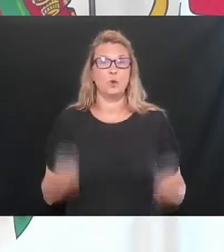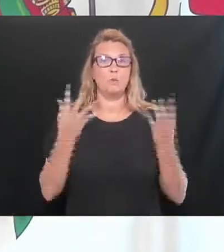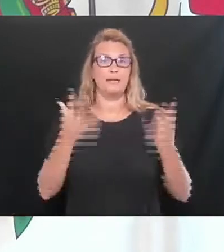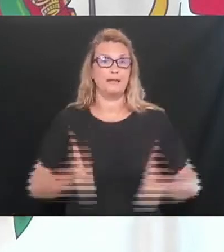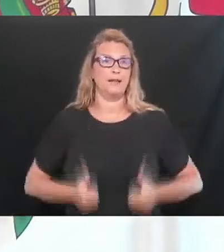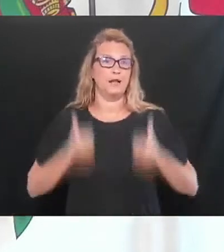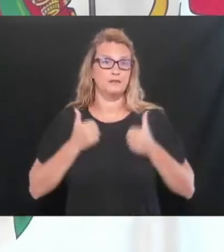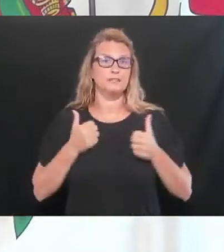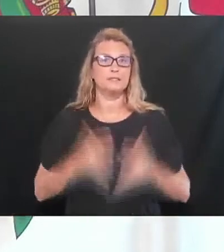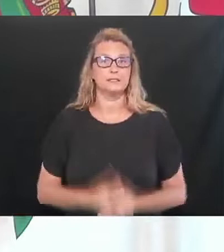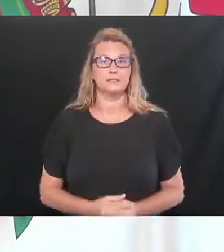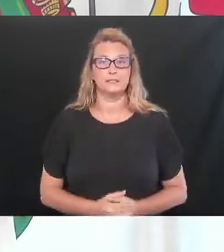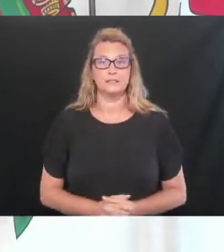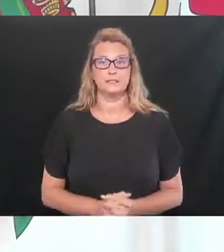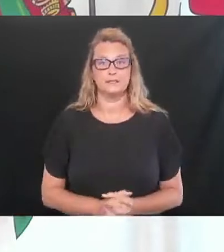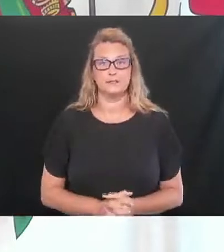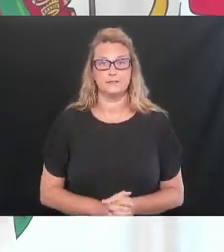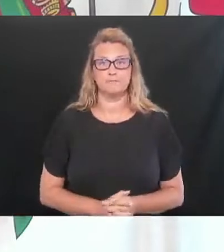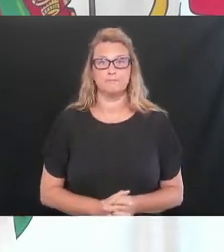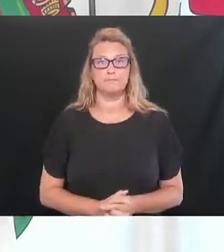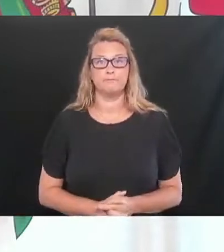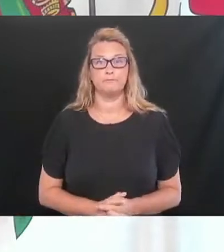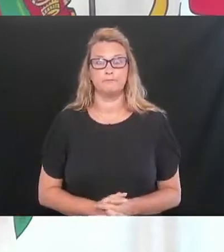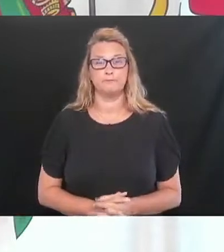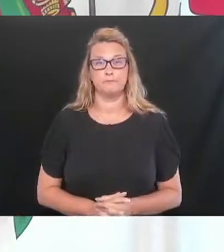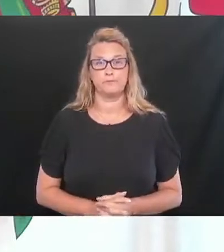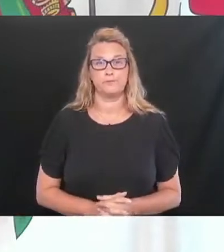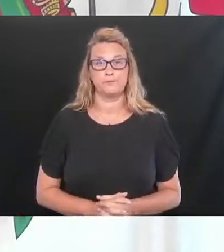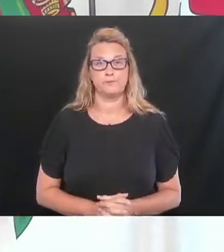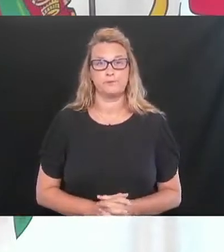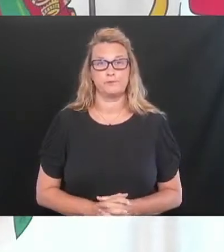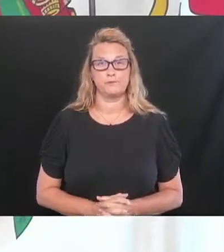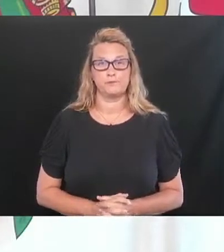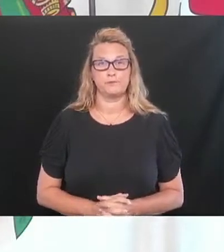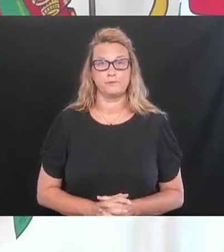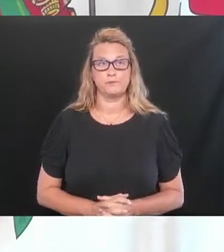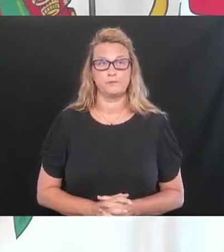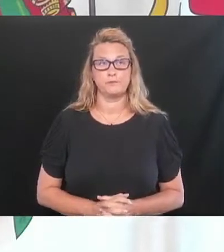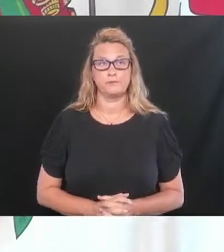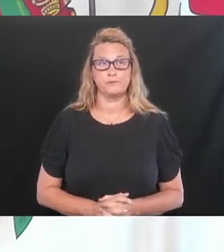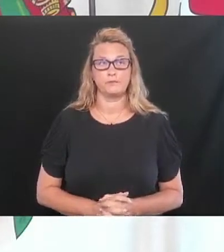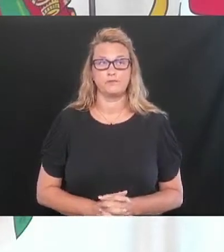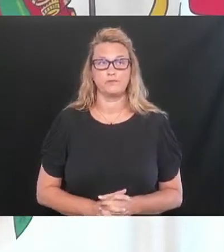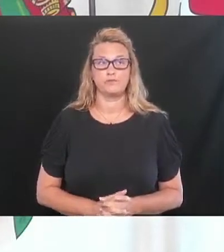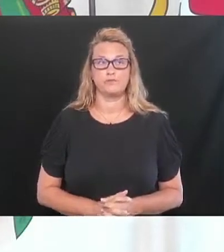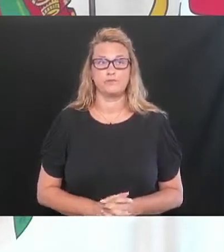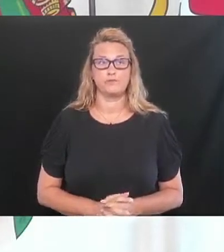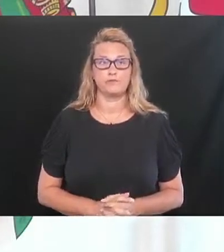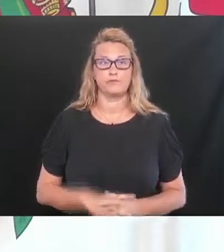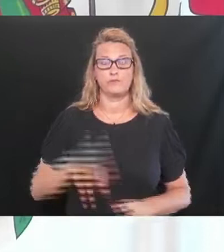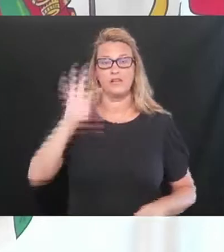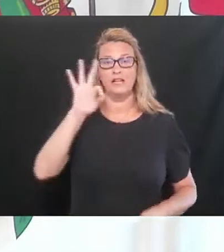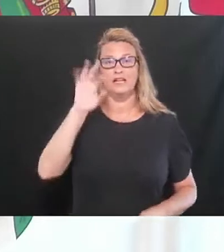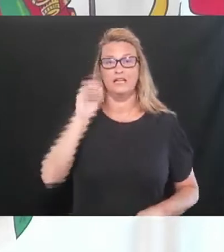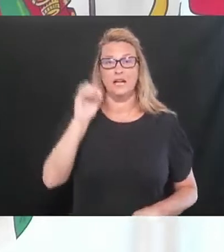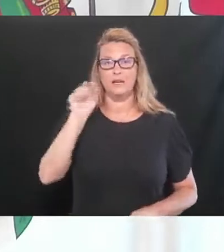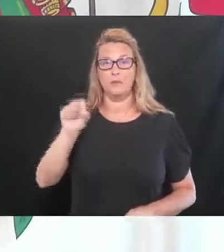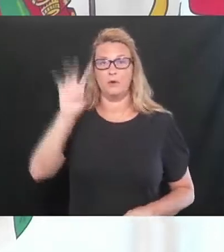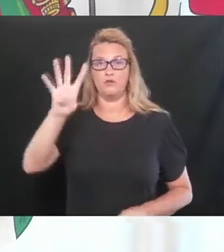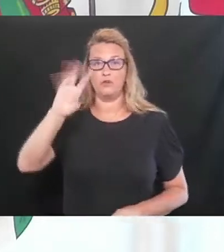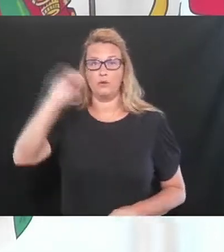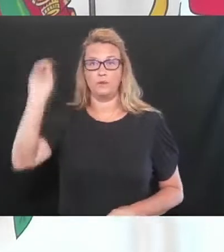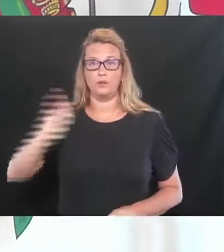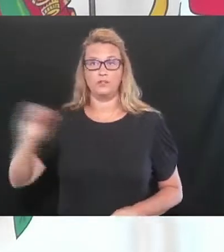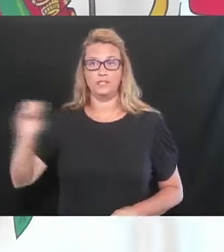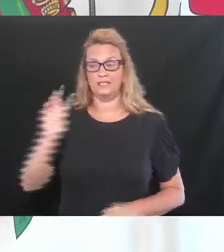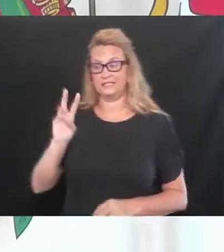worth? Somebody tell me, what's that worth? And with that, we've gotten now 90.4% of the